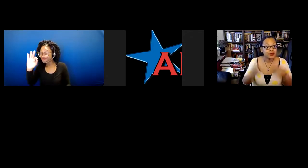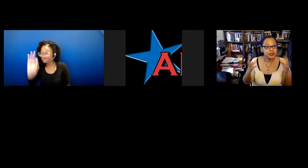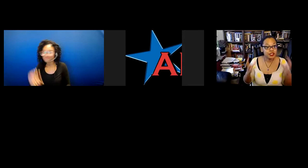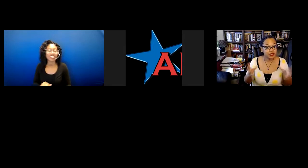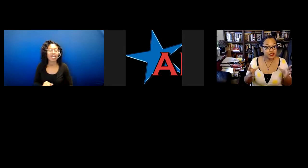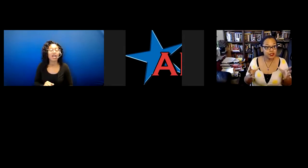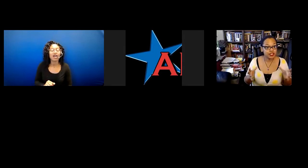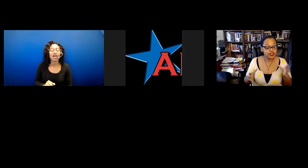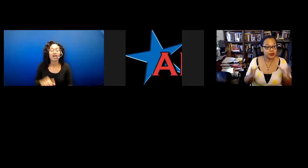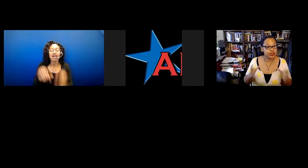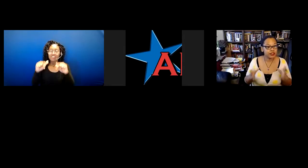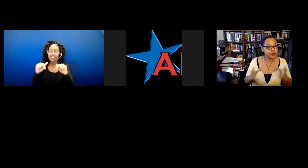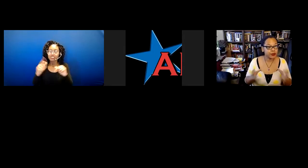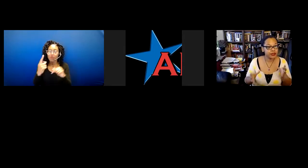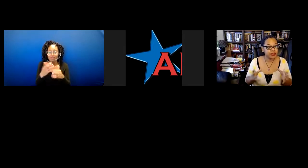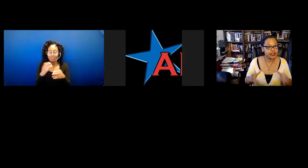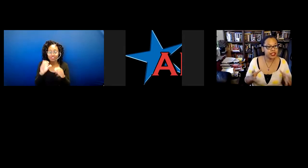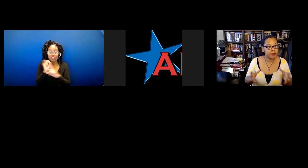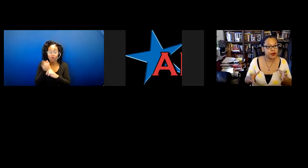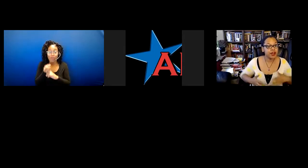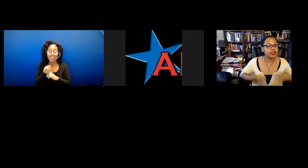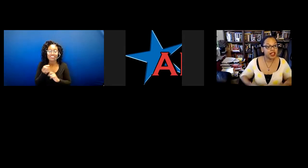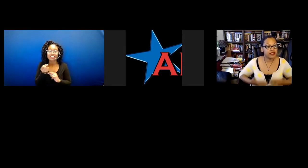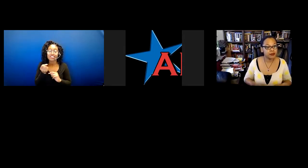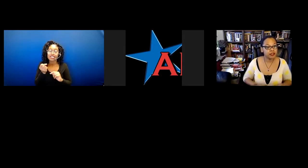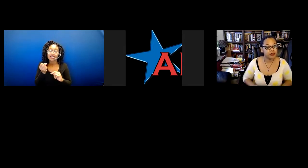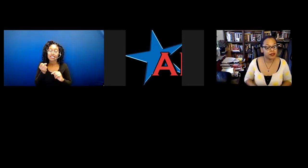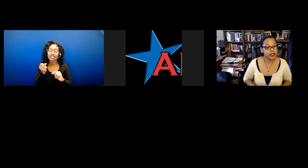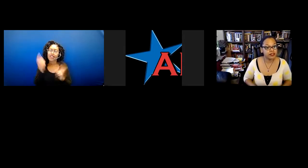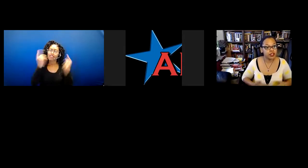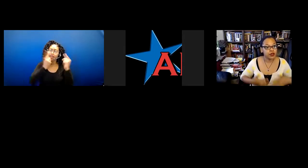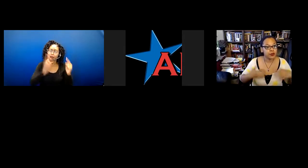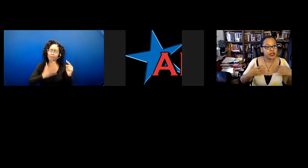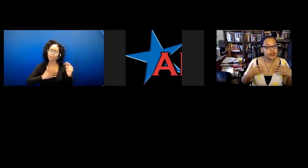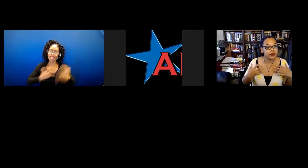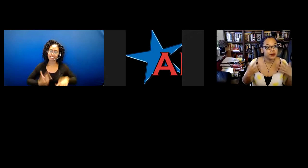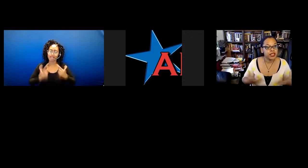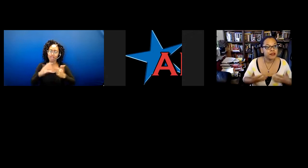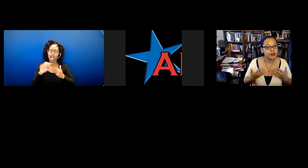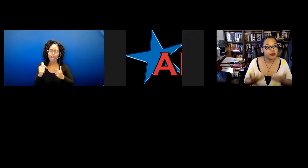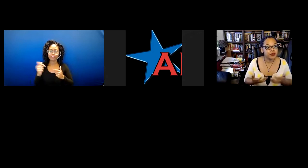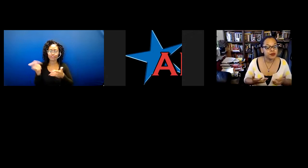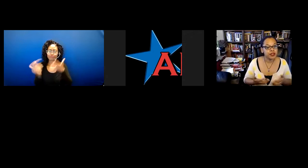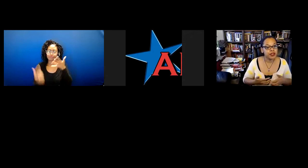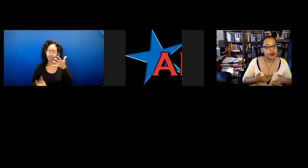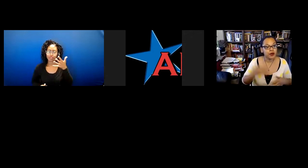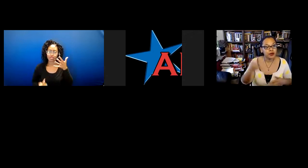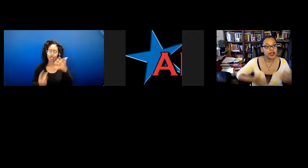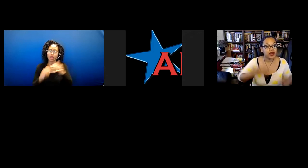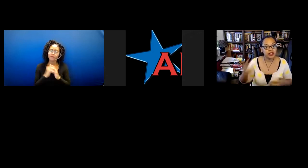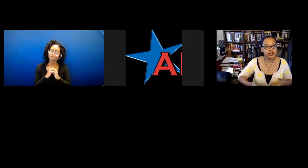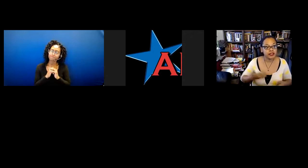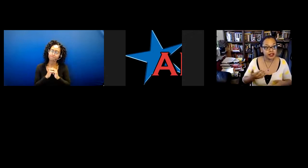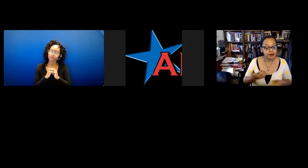This is one of those situations where it's important to think about other aspects of our lives where we have been told, oh